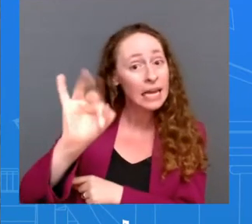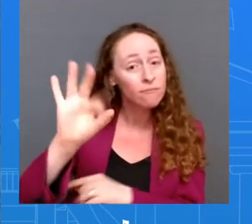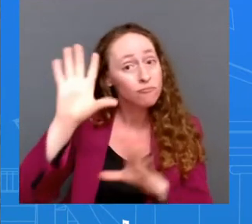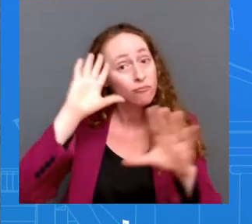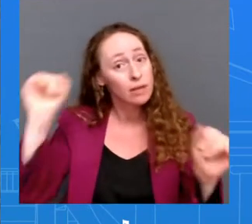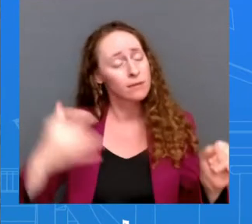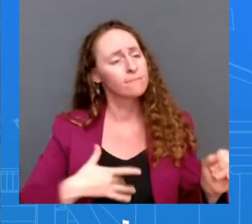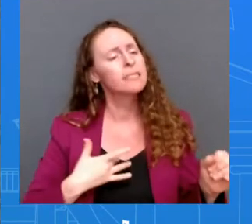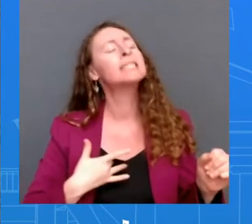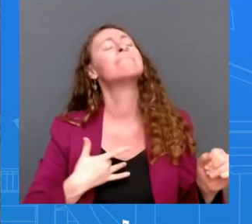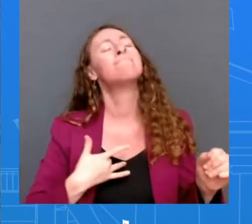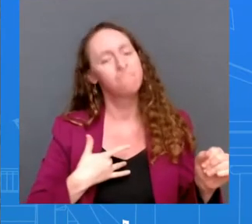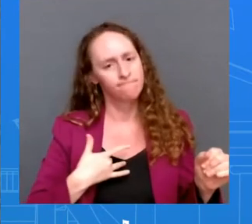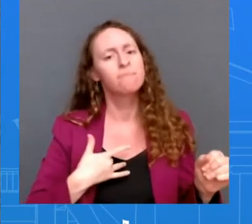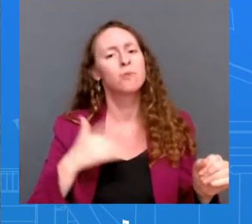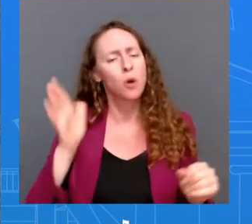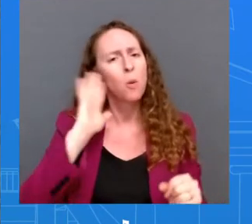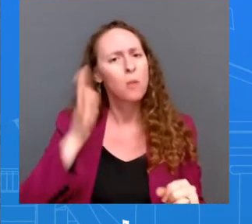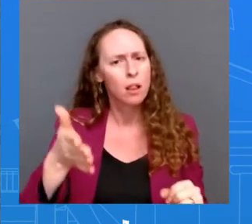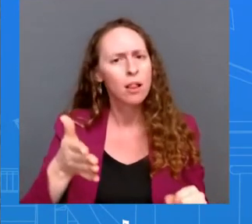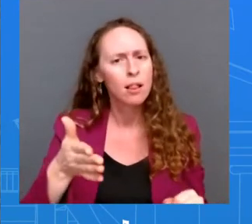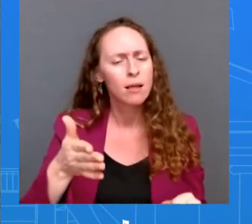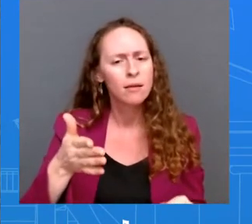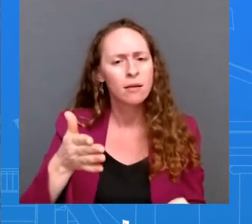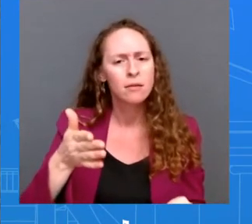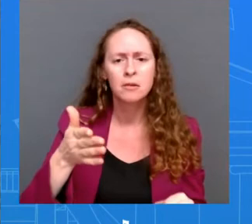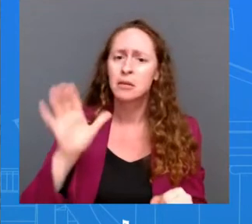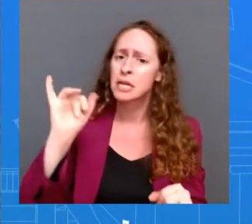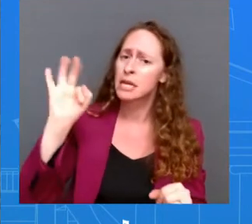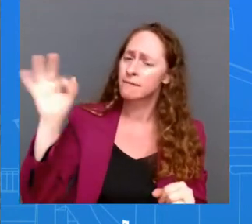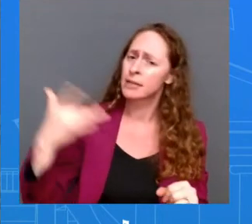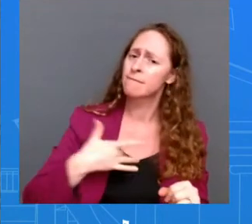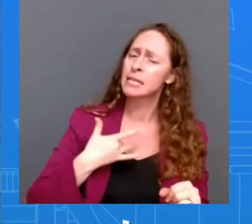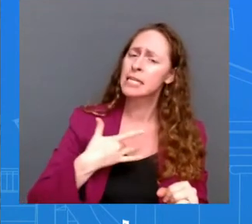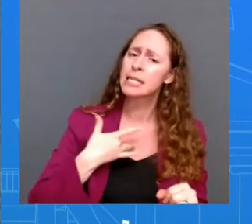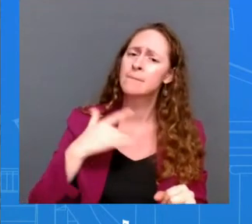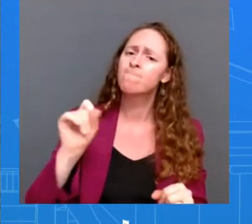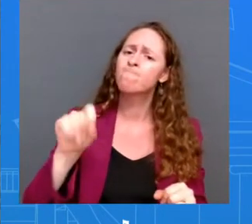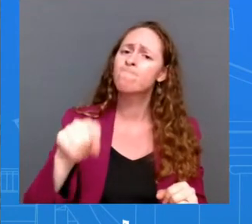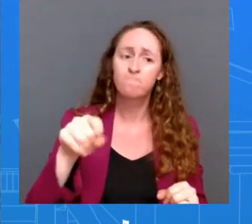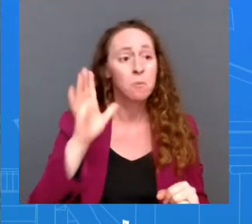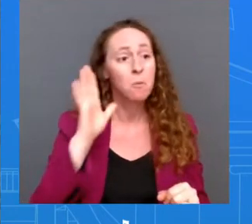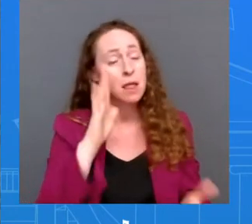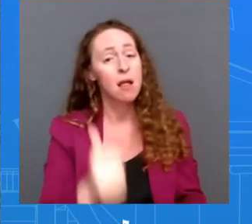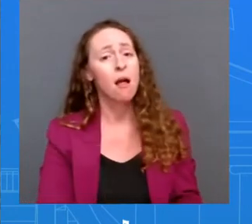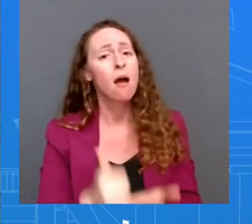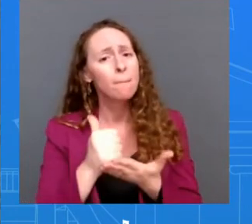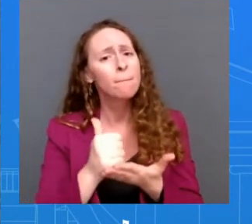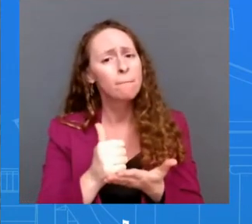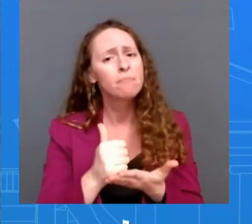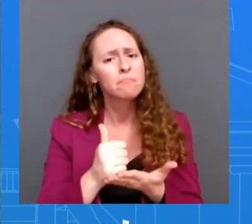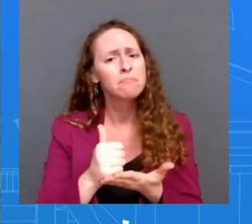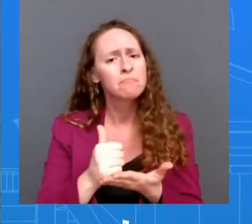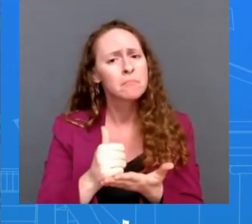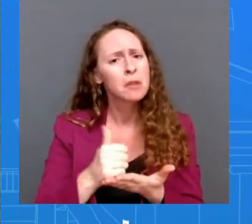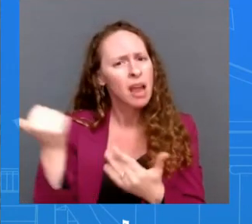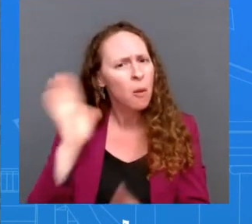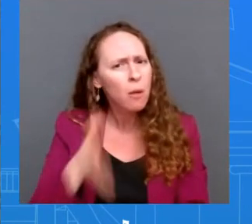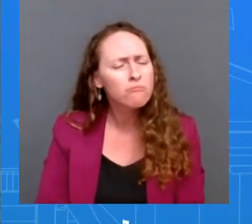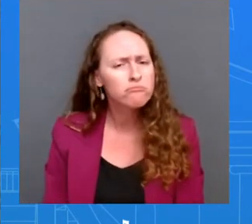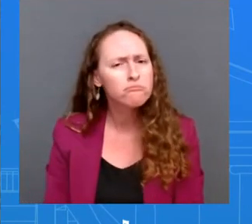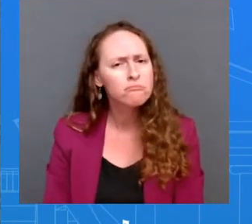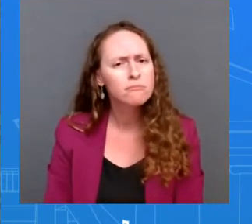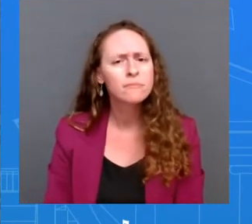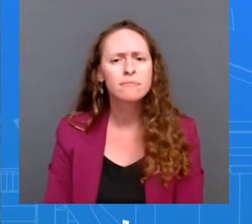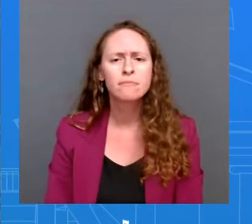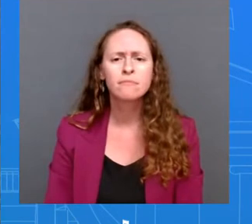would have an effect and an outcome that he wants to achieve, he certainly would be willing to do that. He's talked to Xi now 5 times. It's not like he's afraid to pick